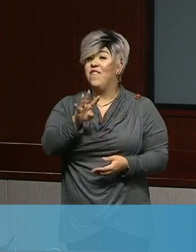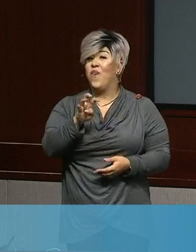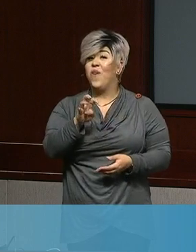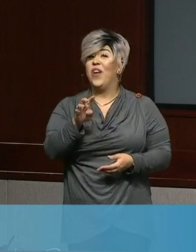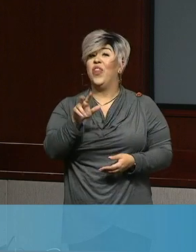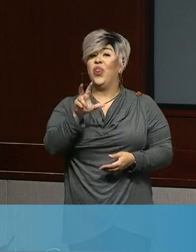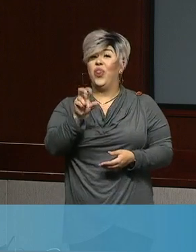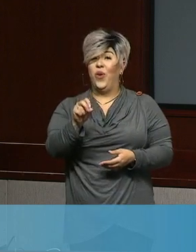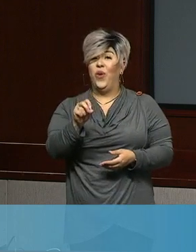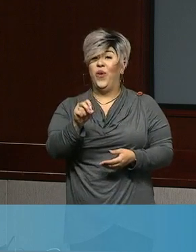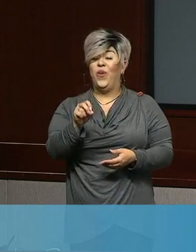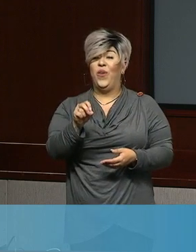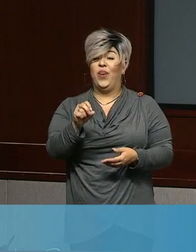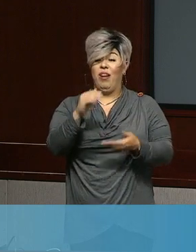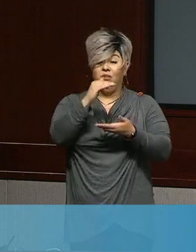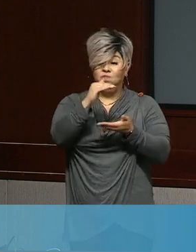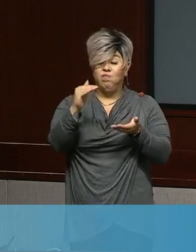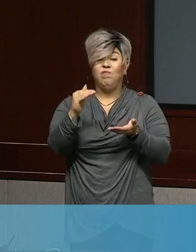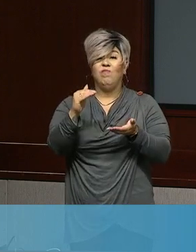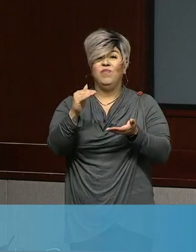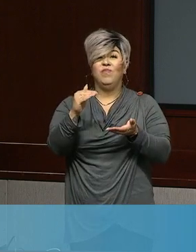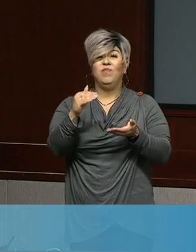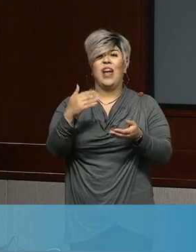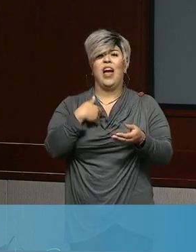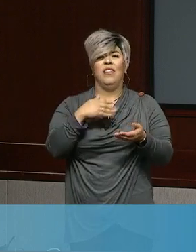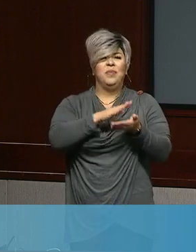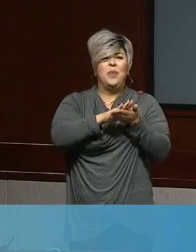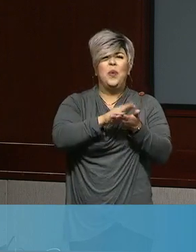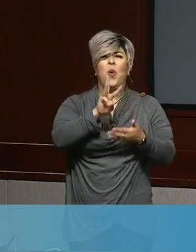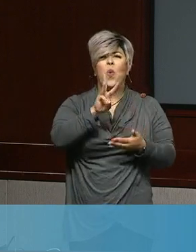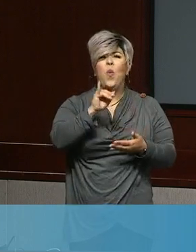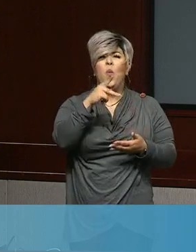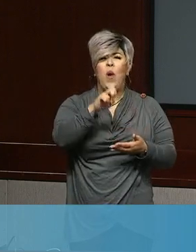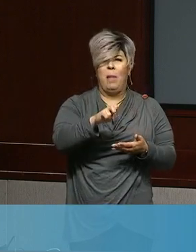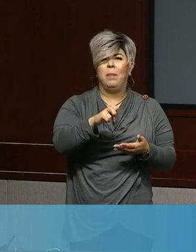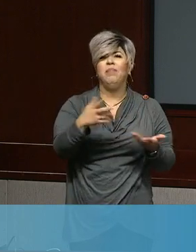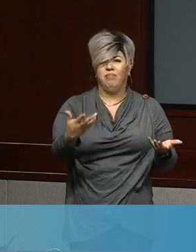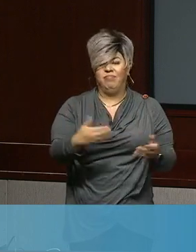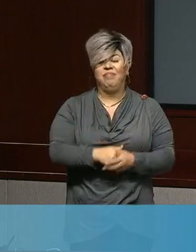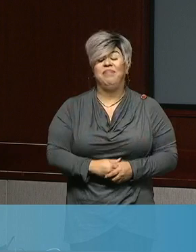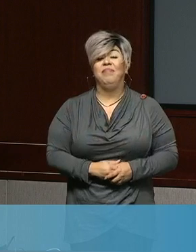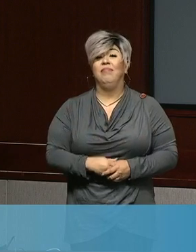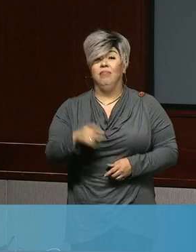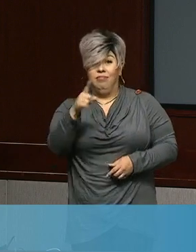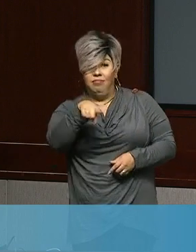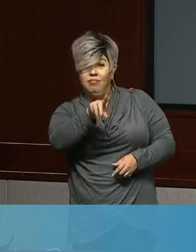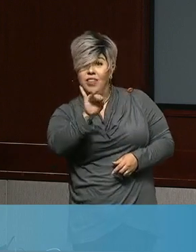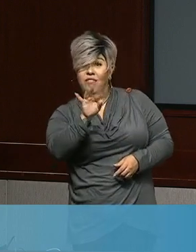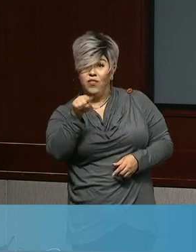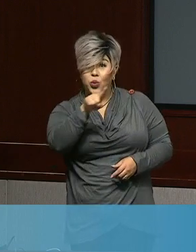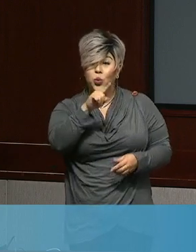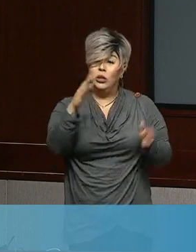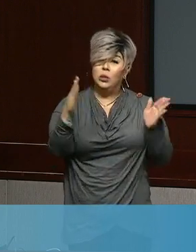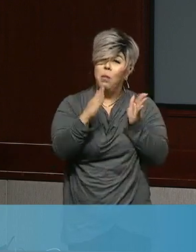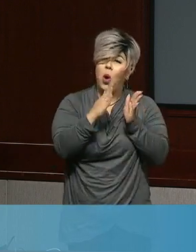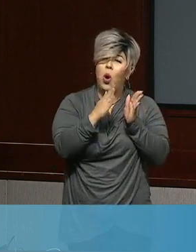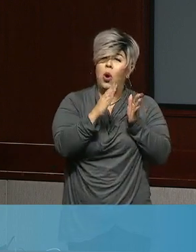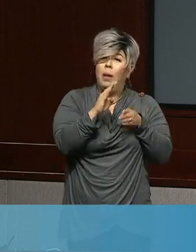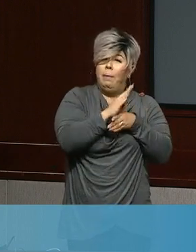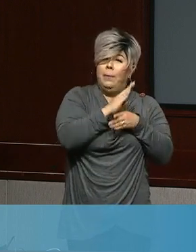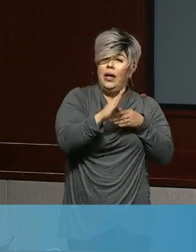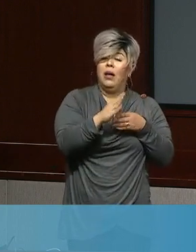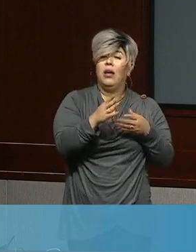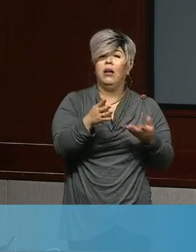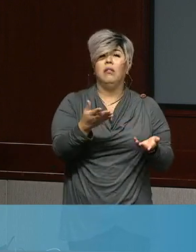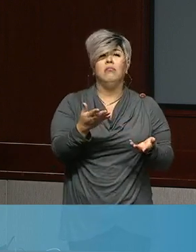7,430 packages of sanitizing wipes. Small businesses, if you are a small business in this county, you simply